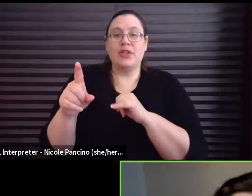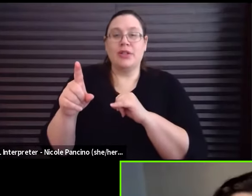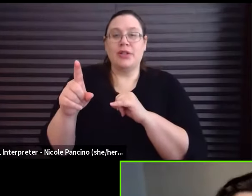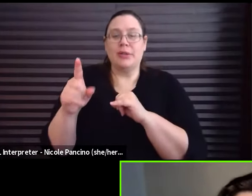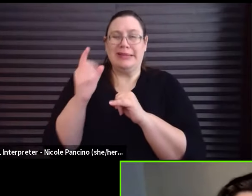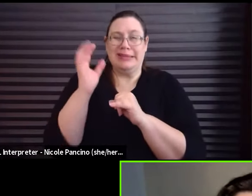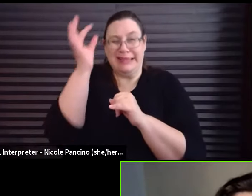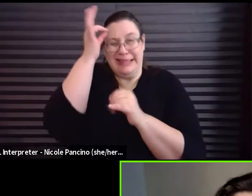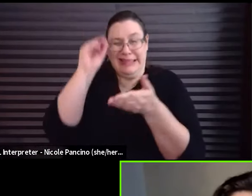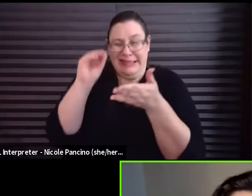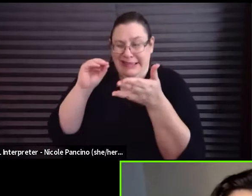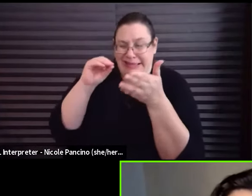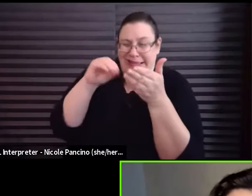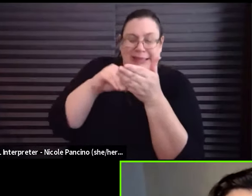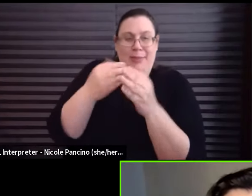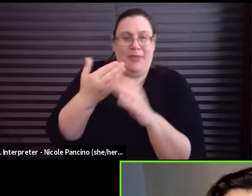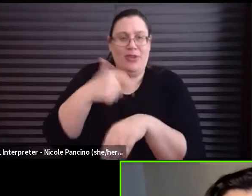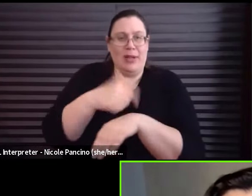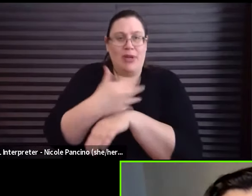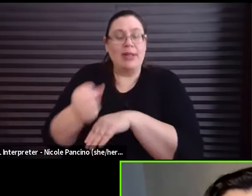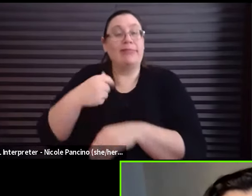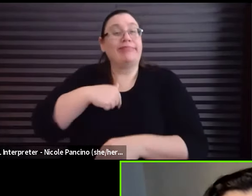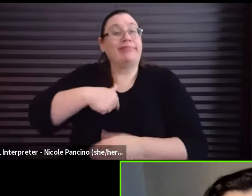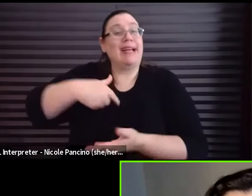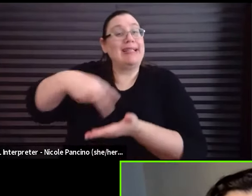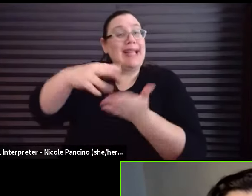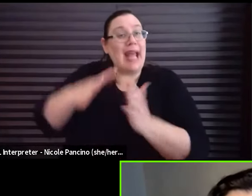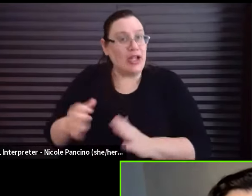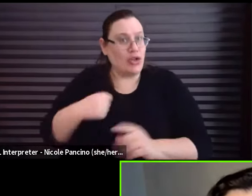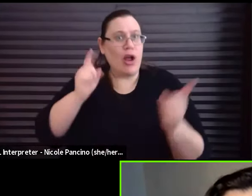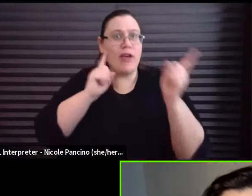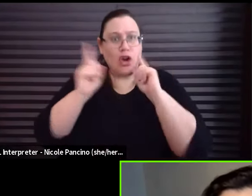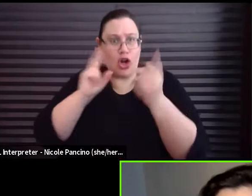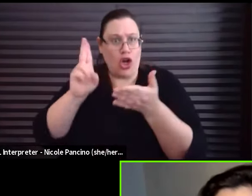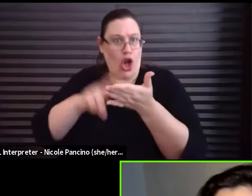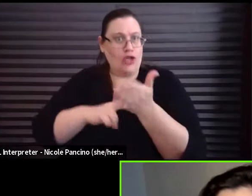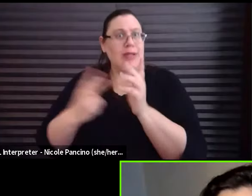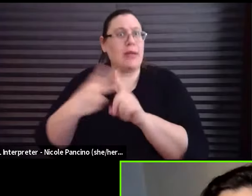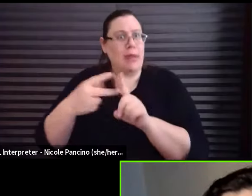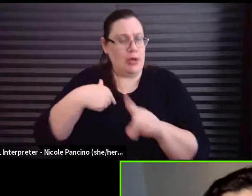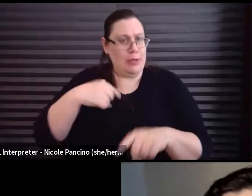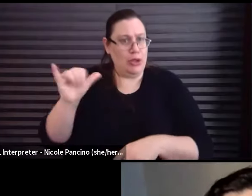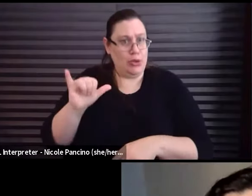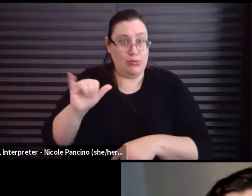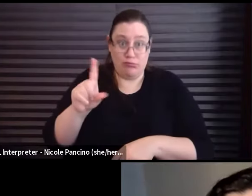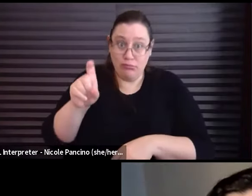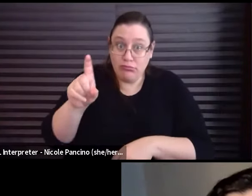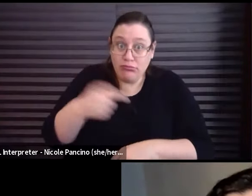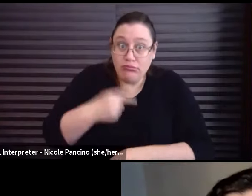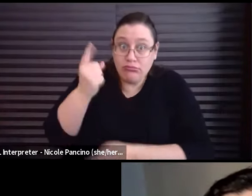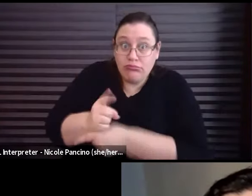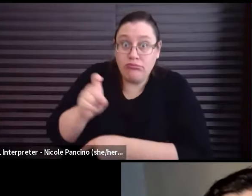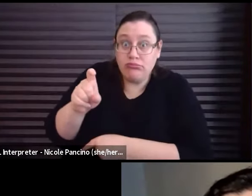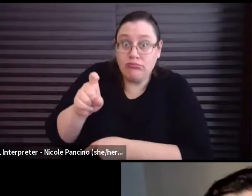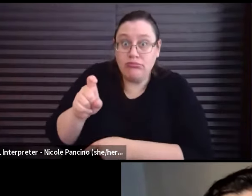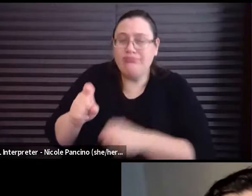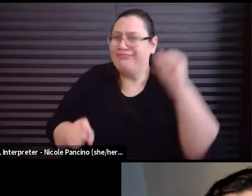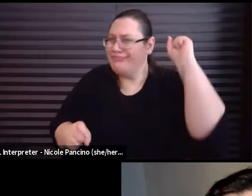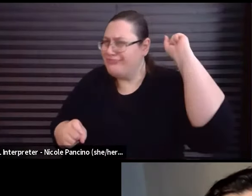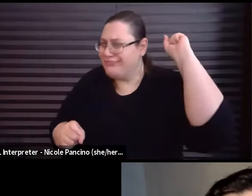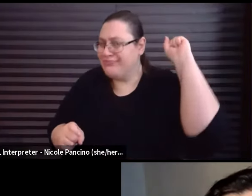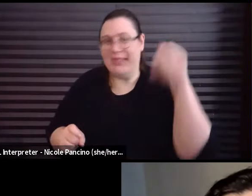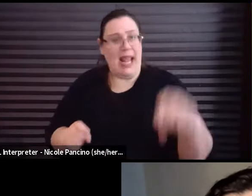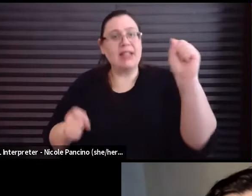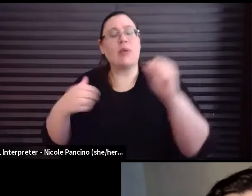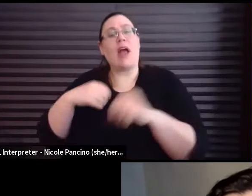before we run out of time. I'm a dancer and I've heard these contracts apply to me too. Is this true? Absolutely. So we have